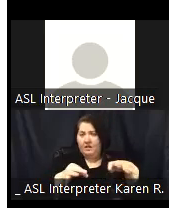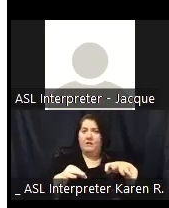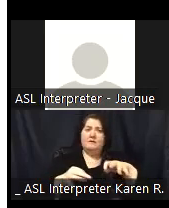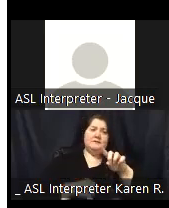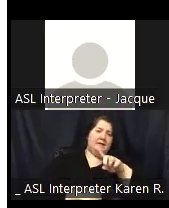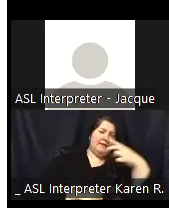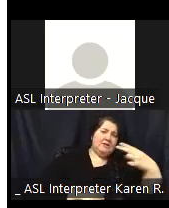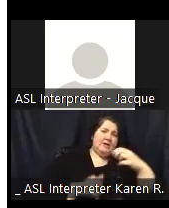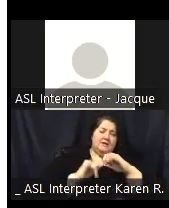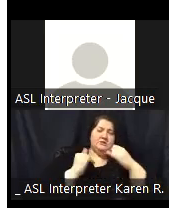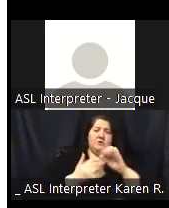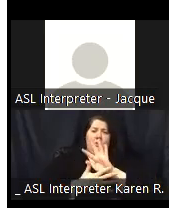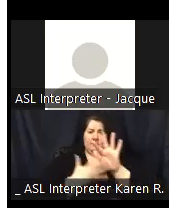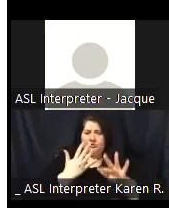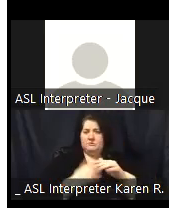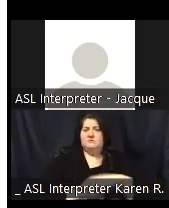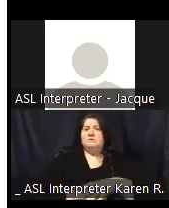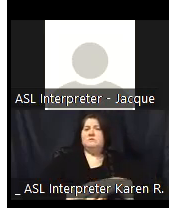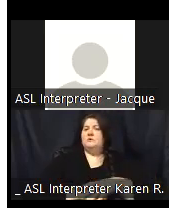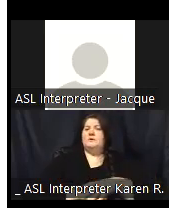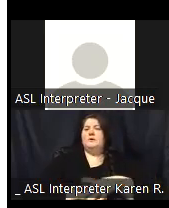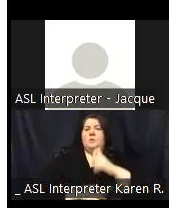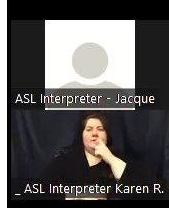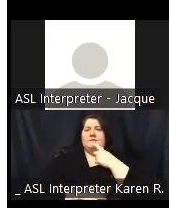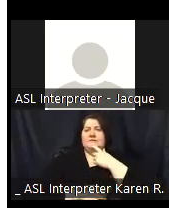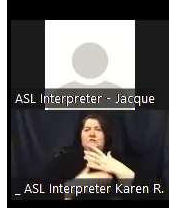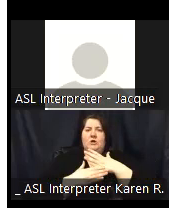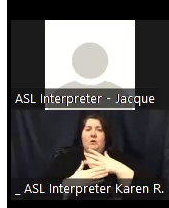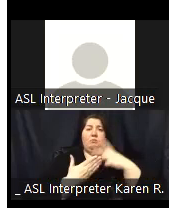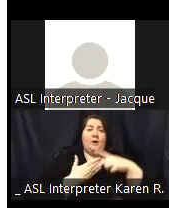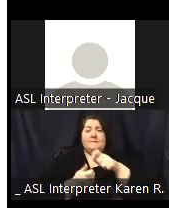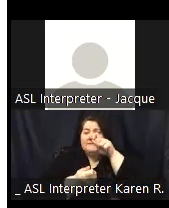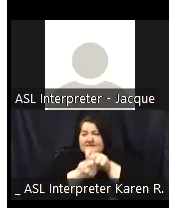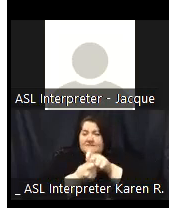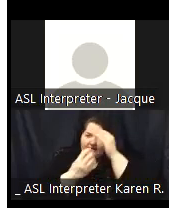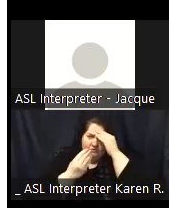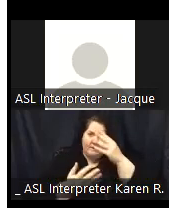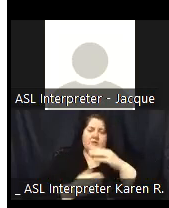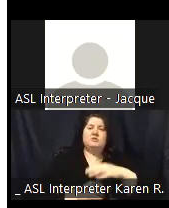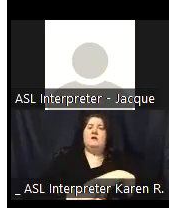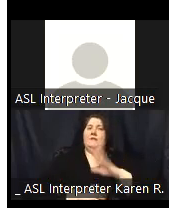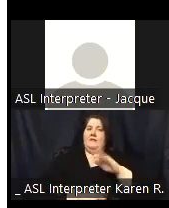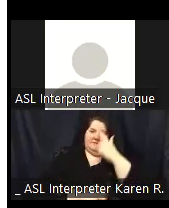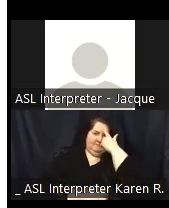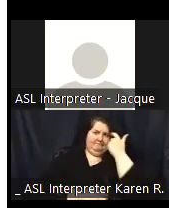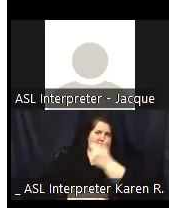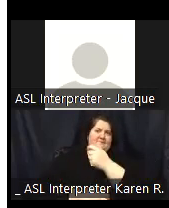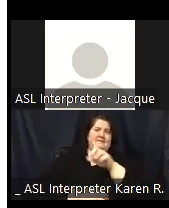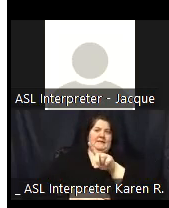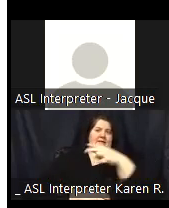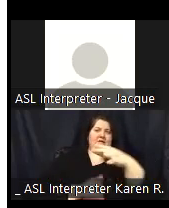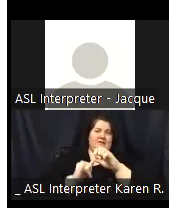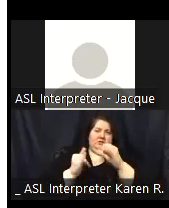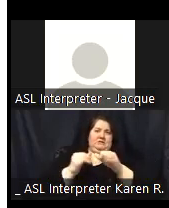DHH agency options. So you would not want to share program-specific information. That will be up to the DHH agencies to share about